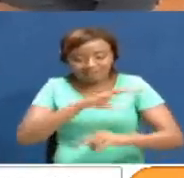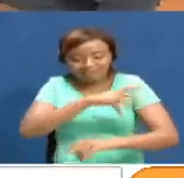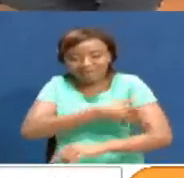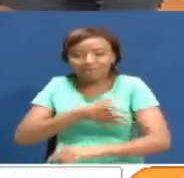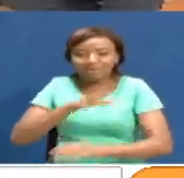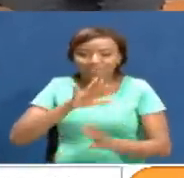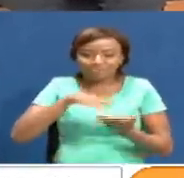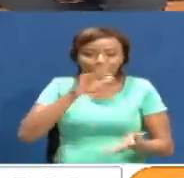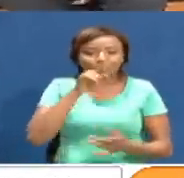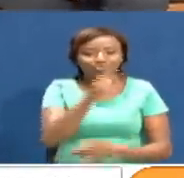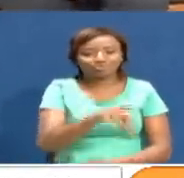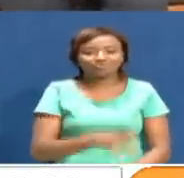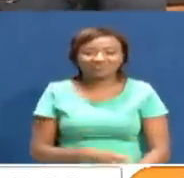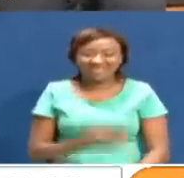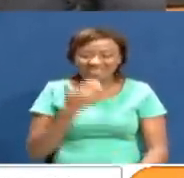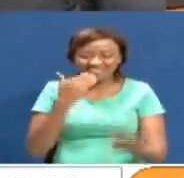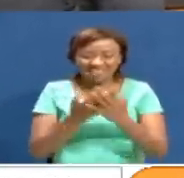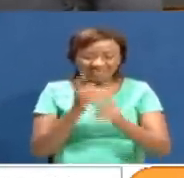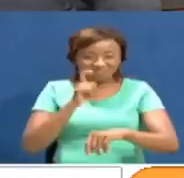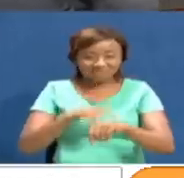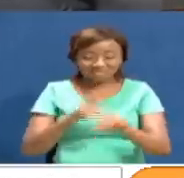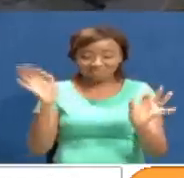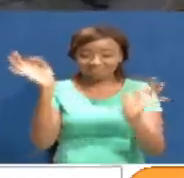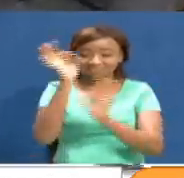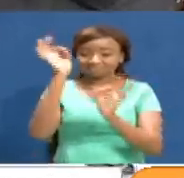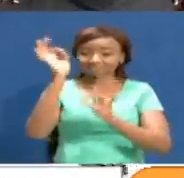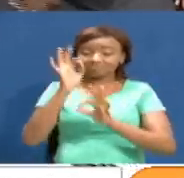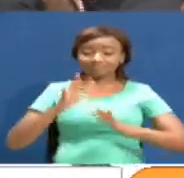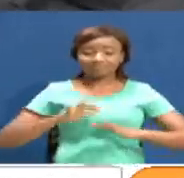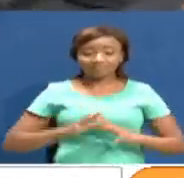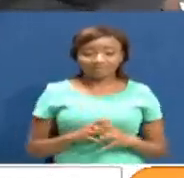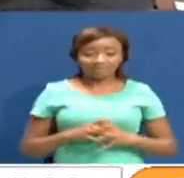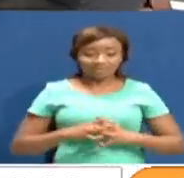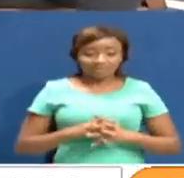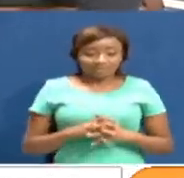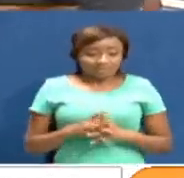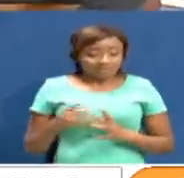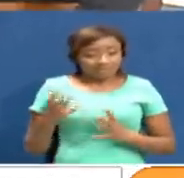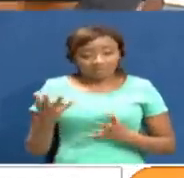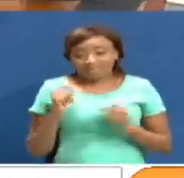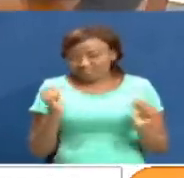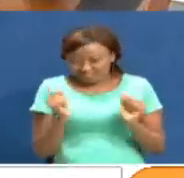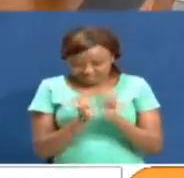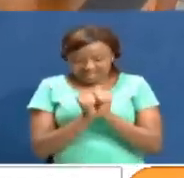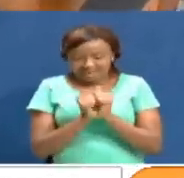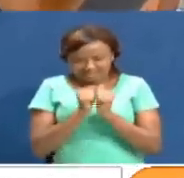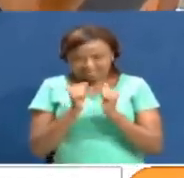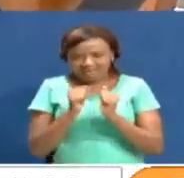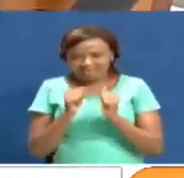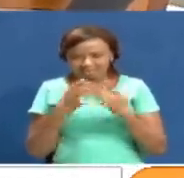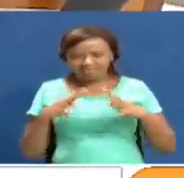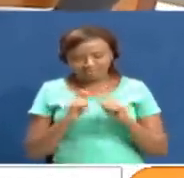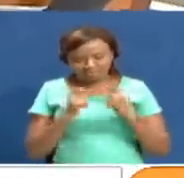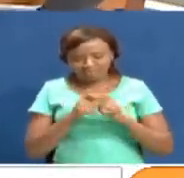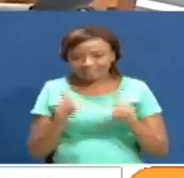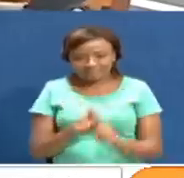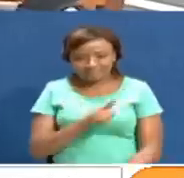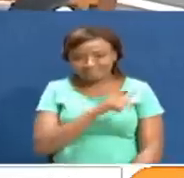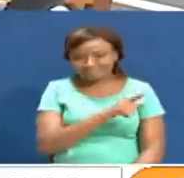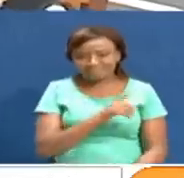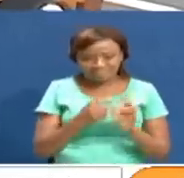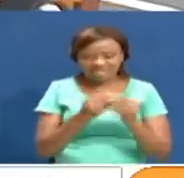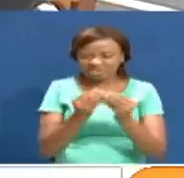you, sir. Thank you very much, Jeff. Thanks for your time. Thanks. My goodness. Just need 10 more of these guys. Just 10 more. We'll sort it all out.